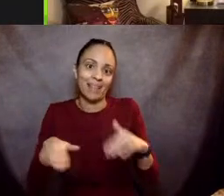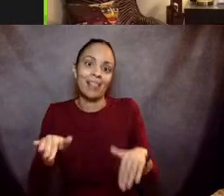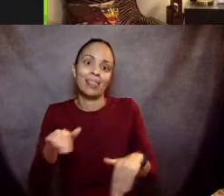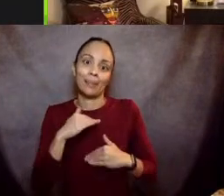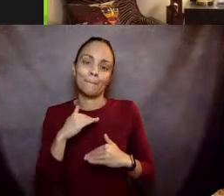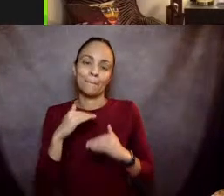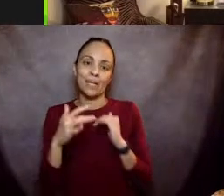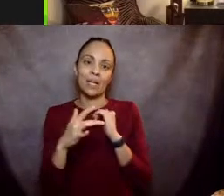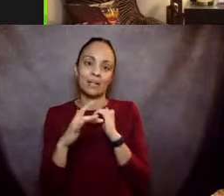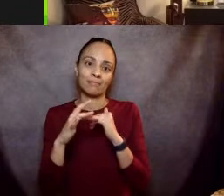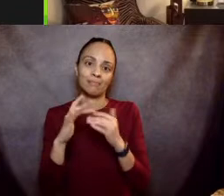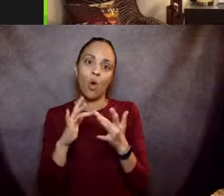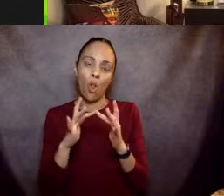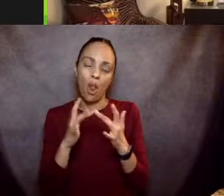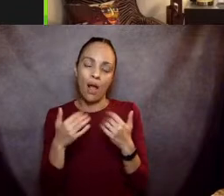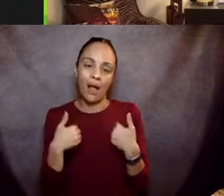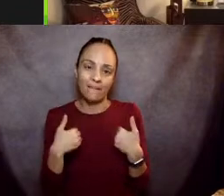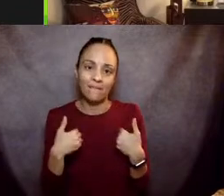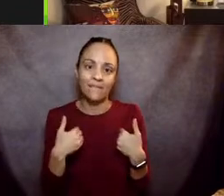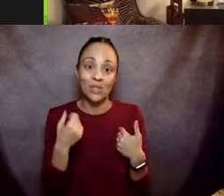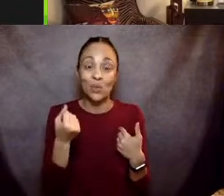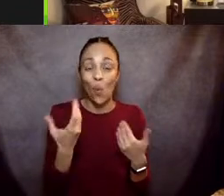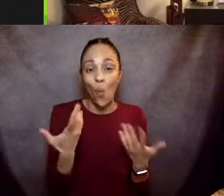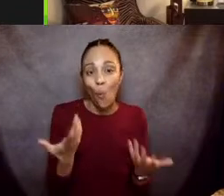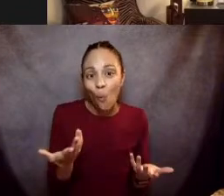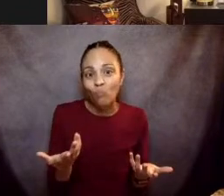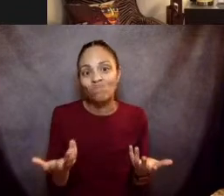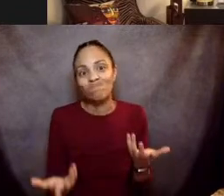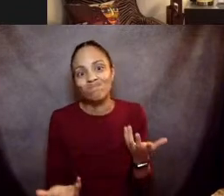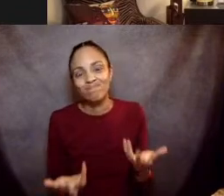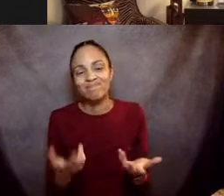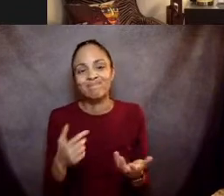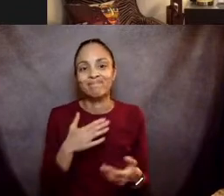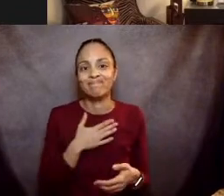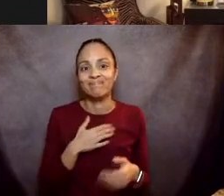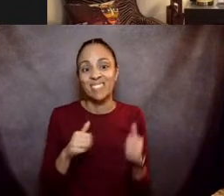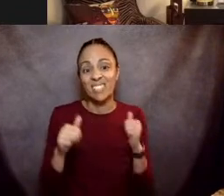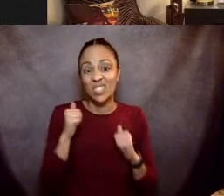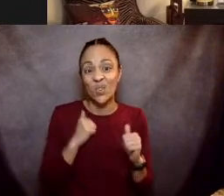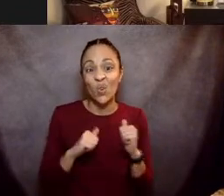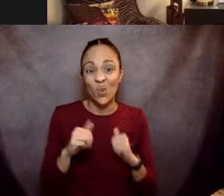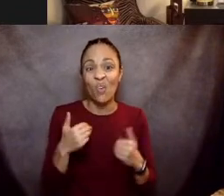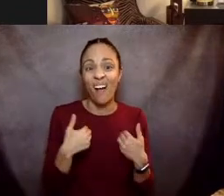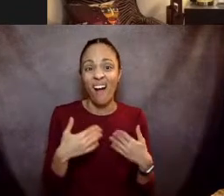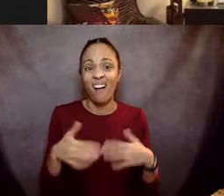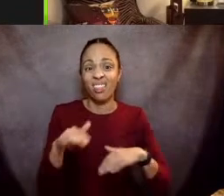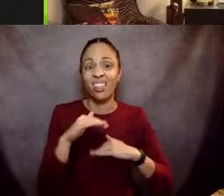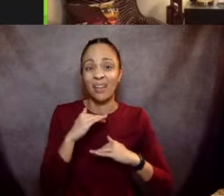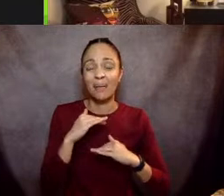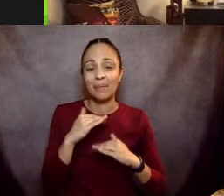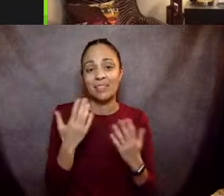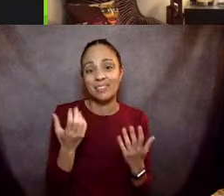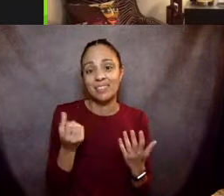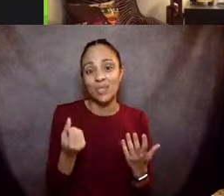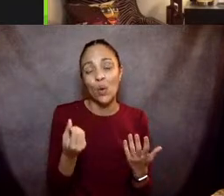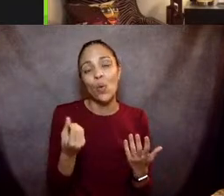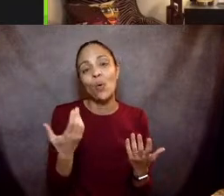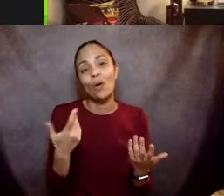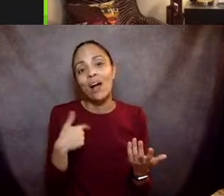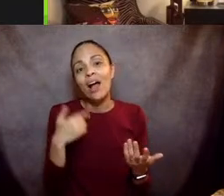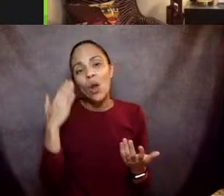on it. This too shall pass. You know, like my grandmother Juanita Mhoon says, this too shall